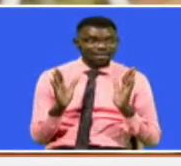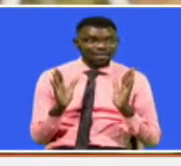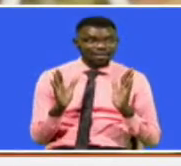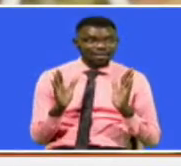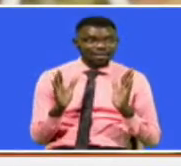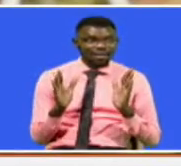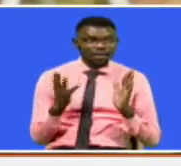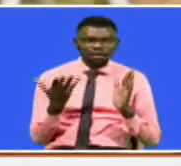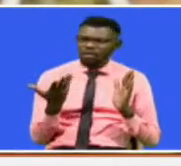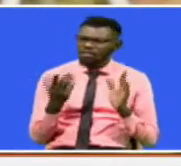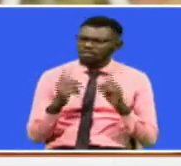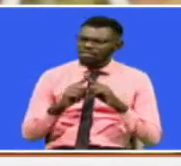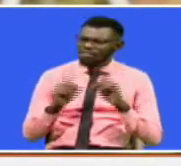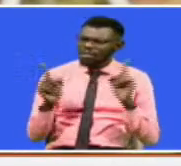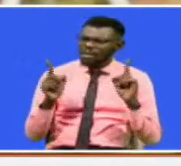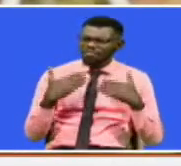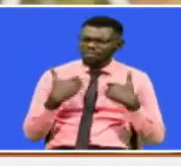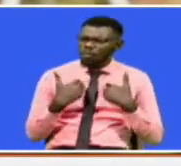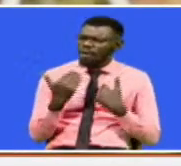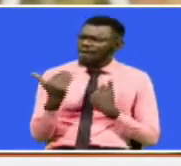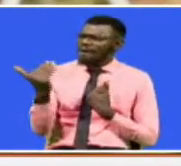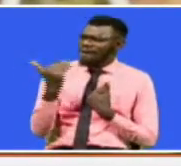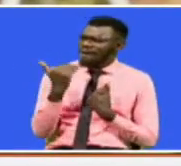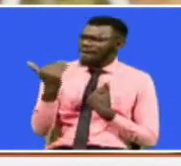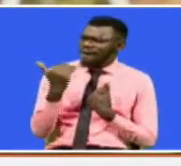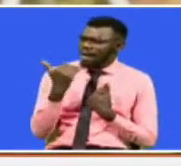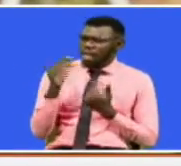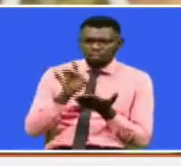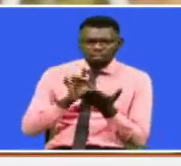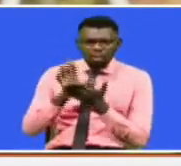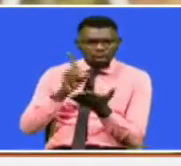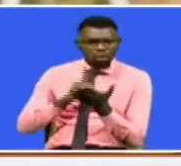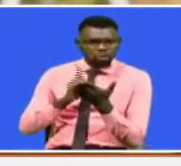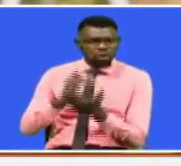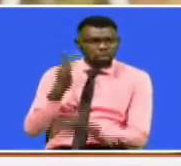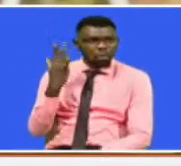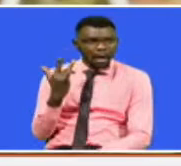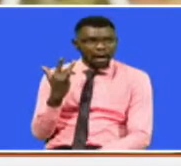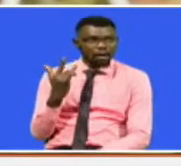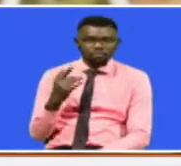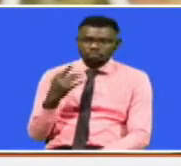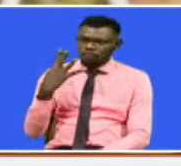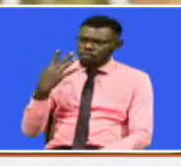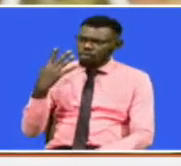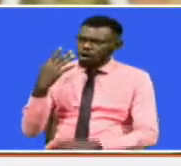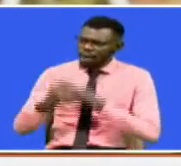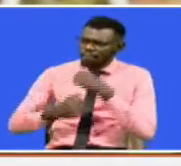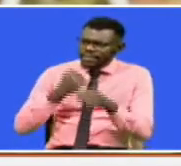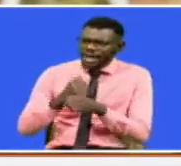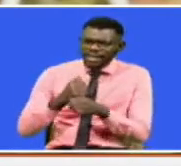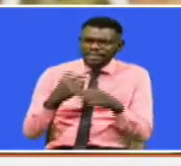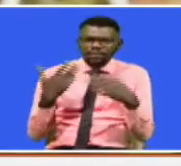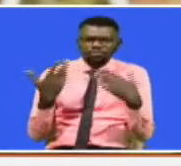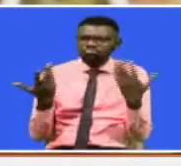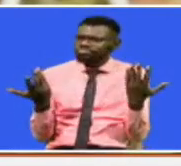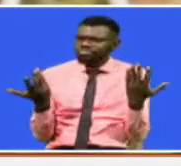political question. How can you sack doctors? But I said to people, it's 4 years ago, move on.